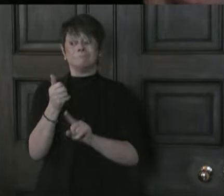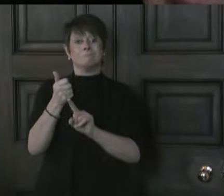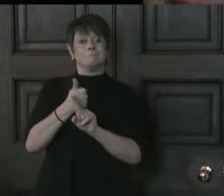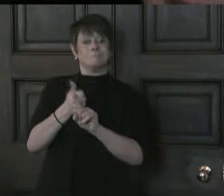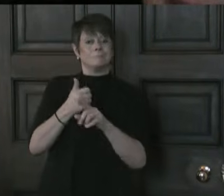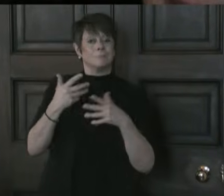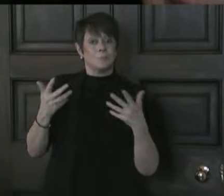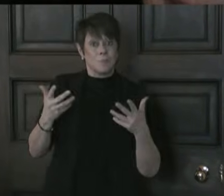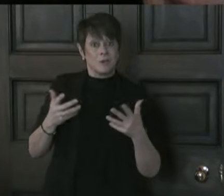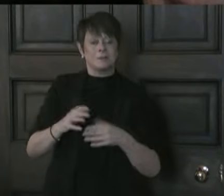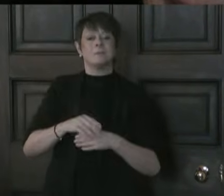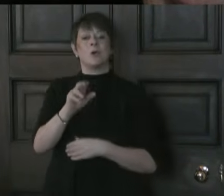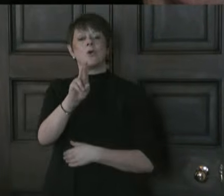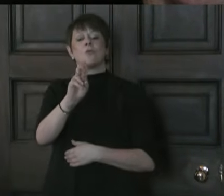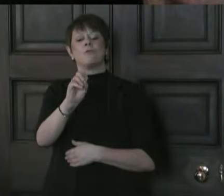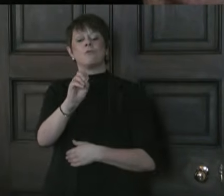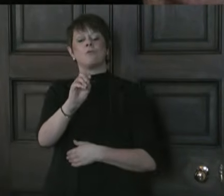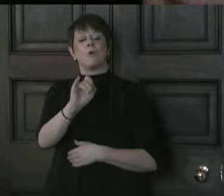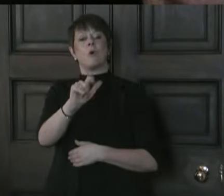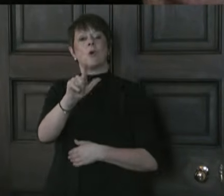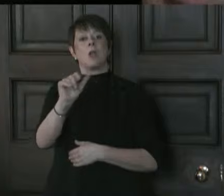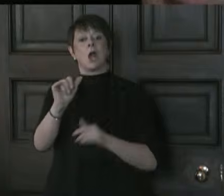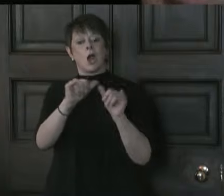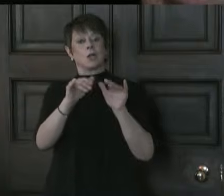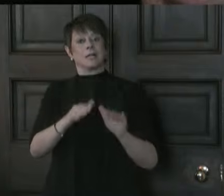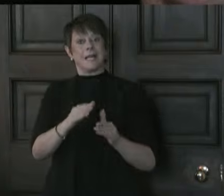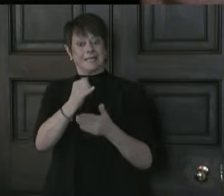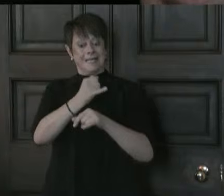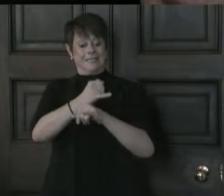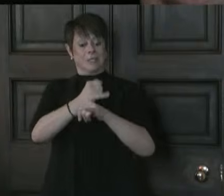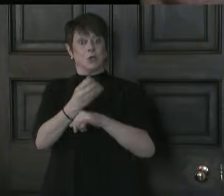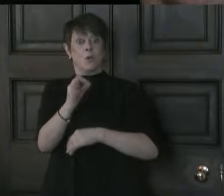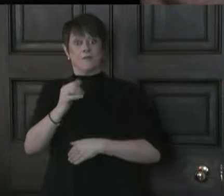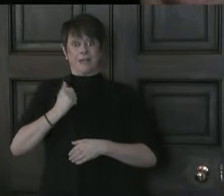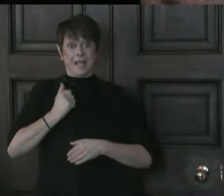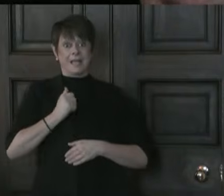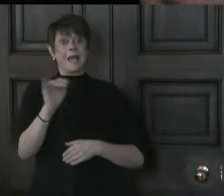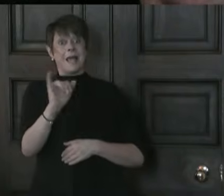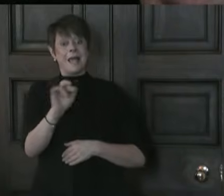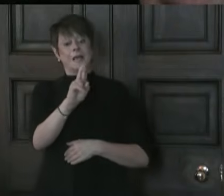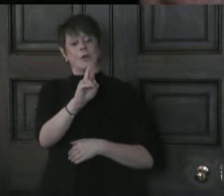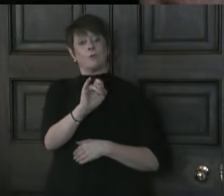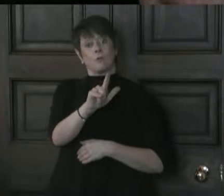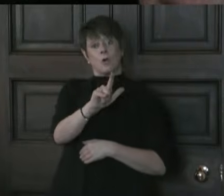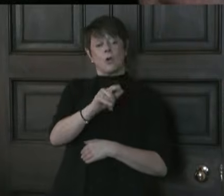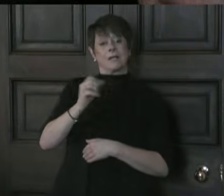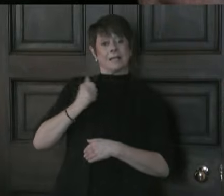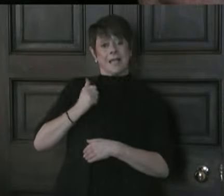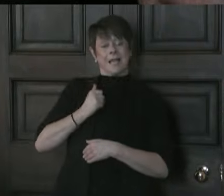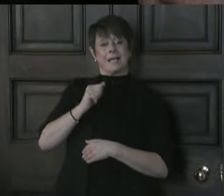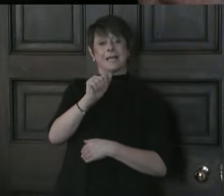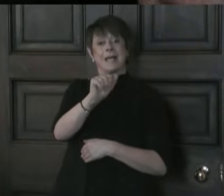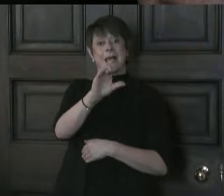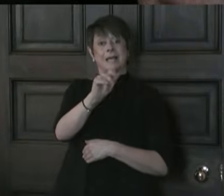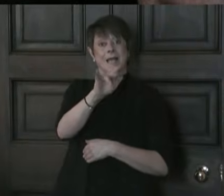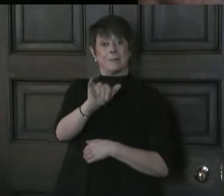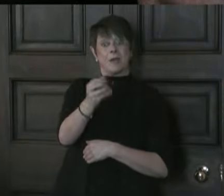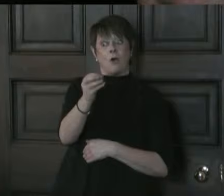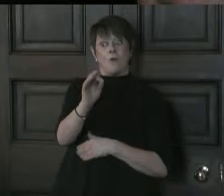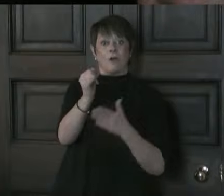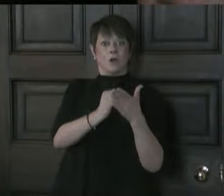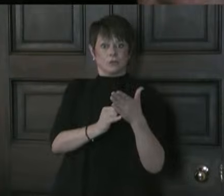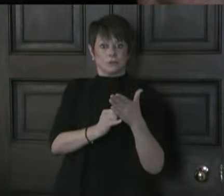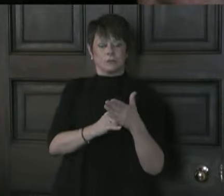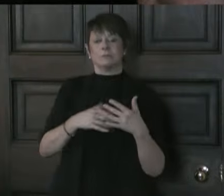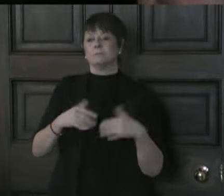a Fellow of the Royal Architectural Institute of Canada and the Royal Canadian Academy of Arts. His contributions